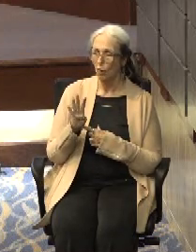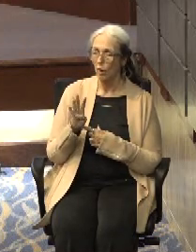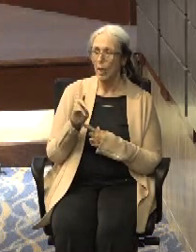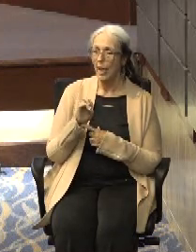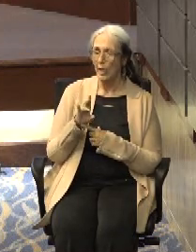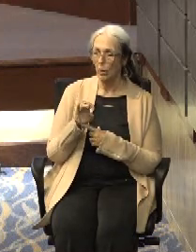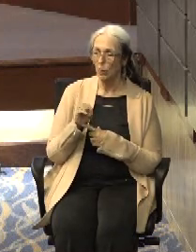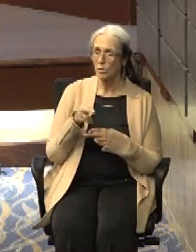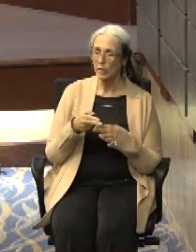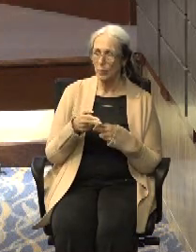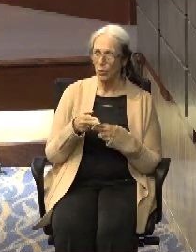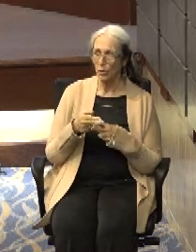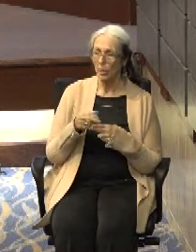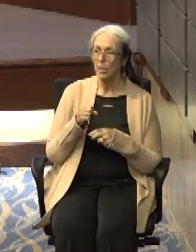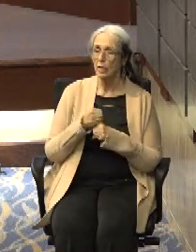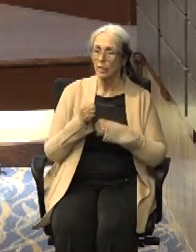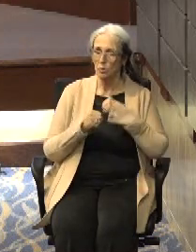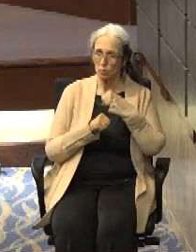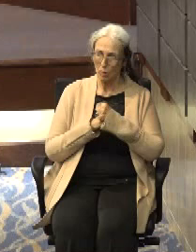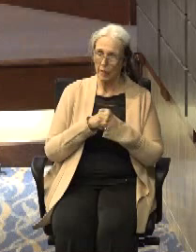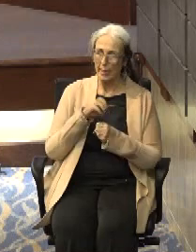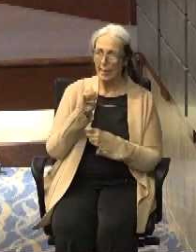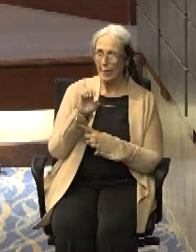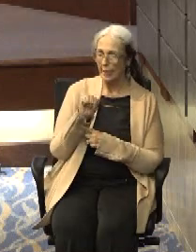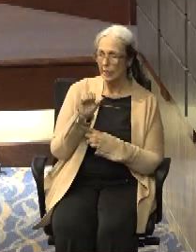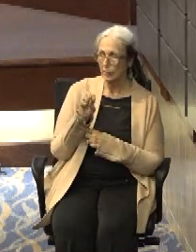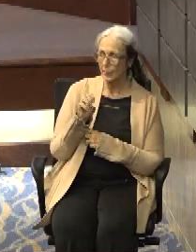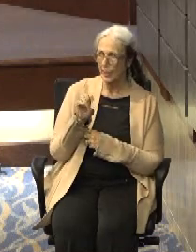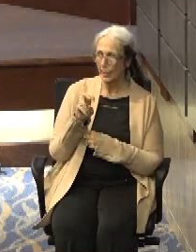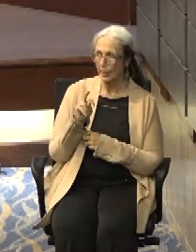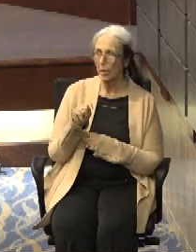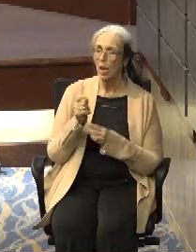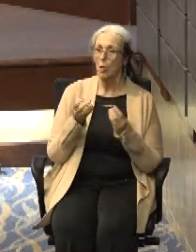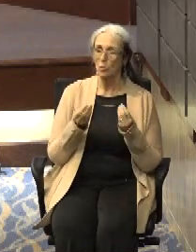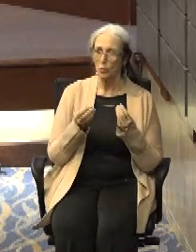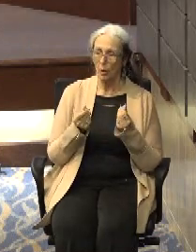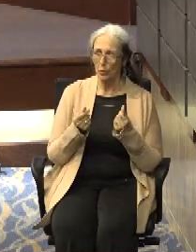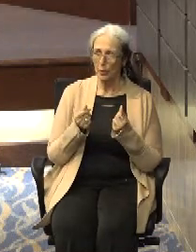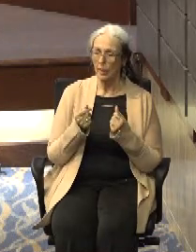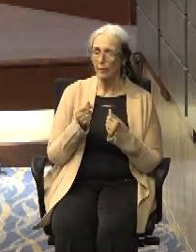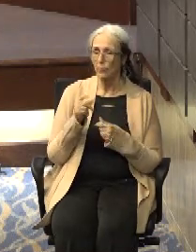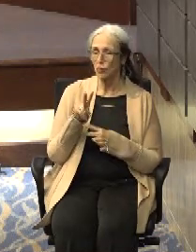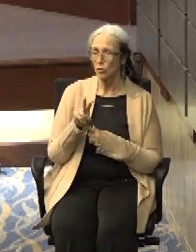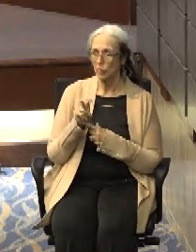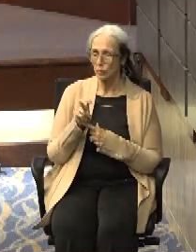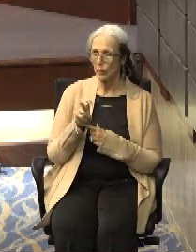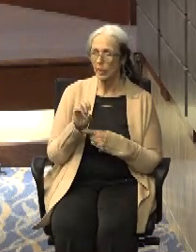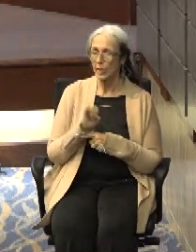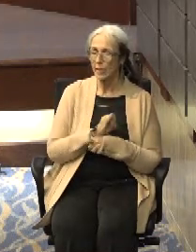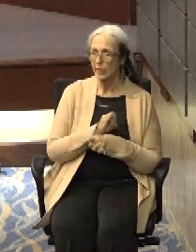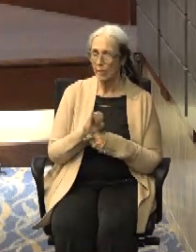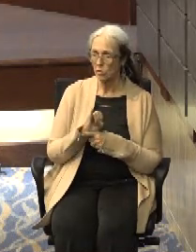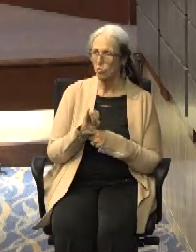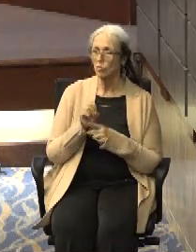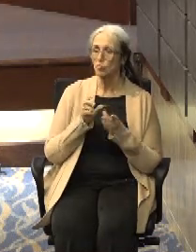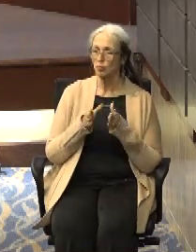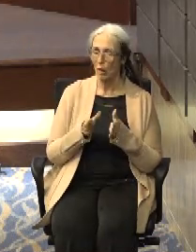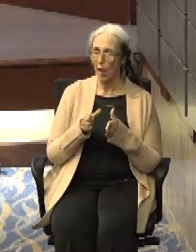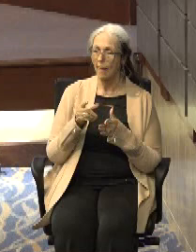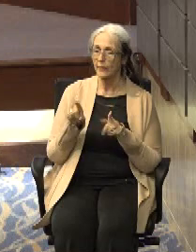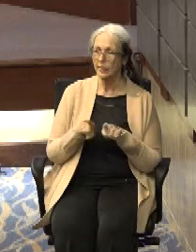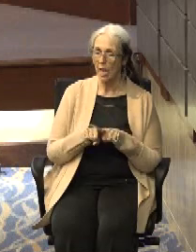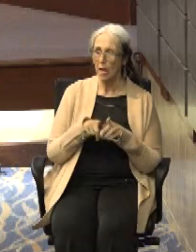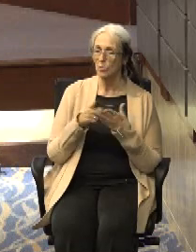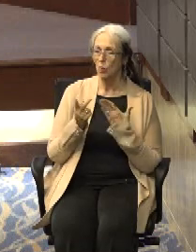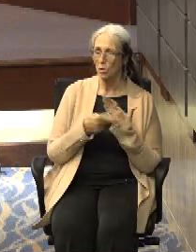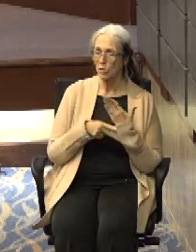1.484-acre temporary construction easement on property addressed as 6200 Industrial Drive for the same project